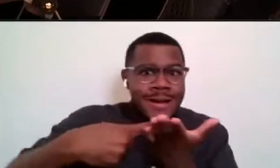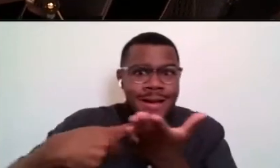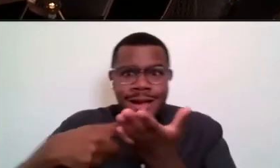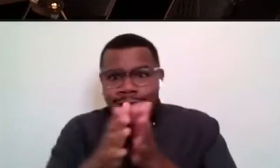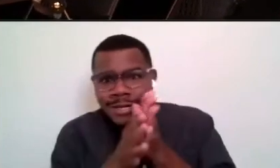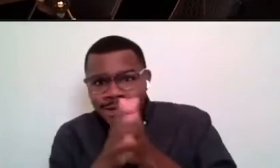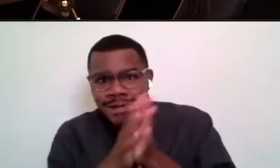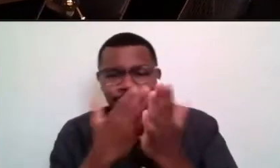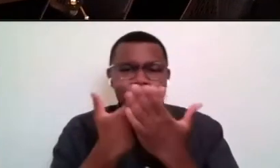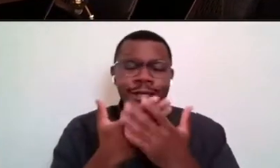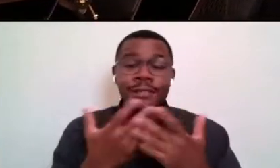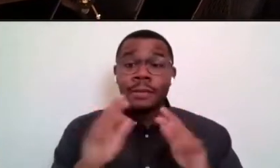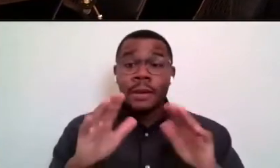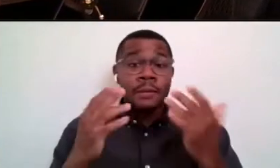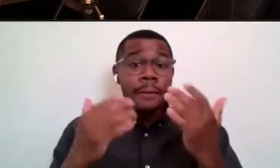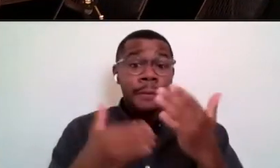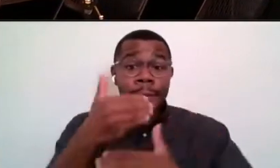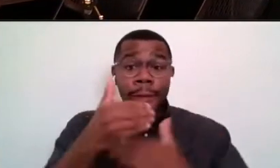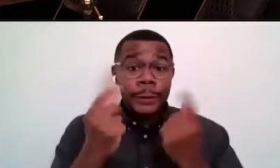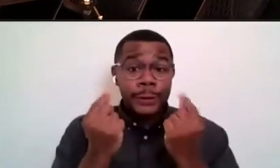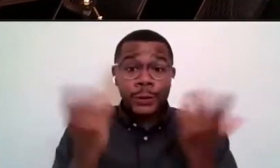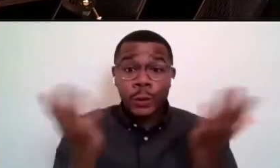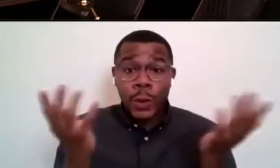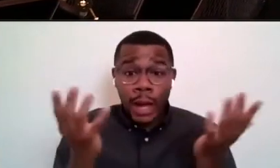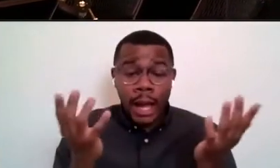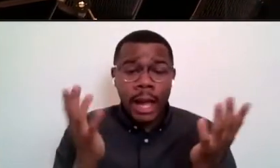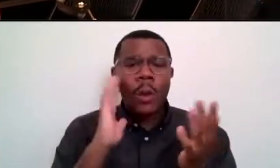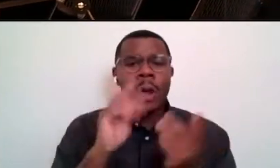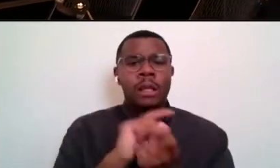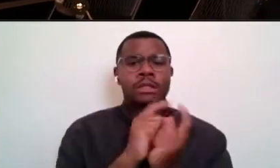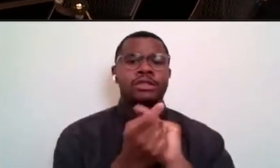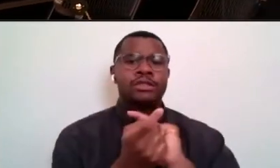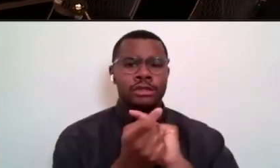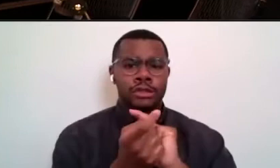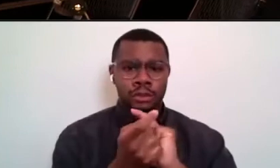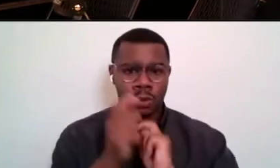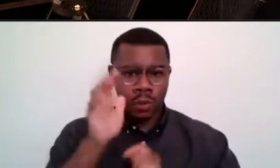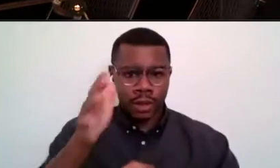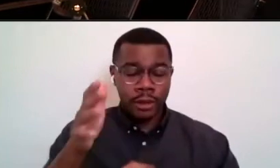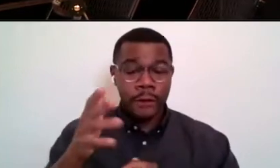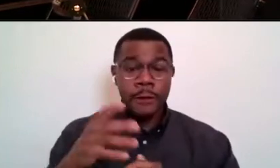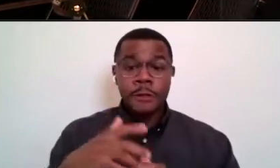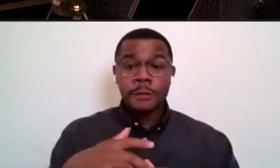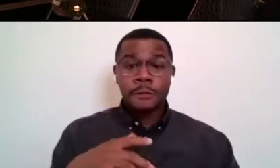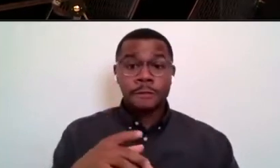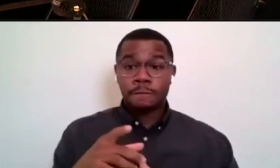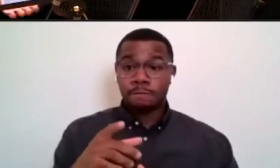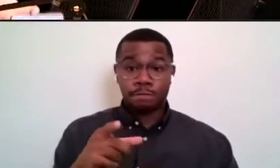But we are about to do a little transition here. For those of you who are with us now and are